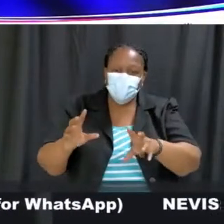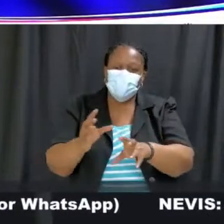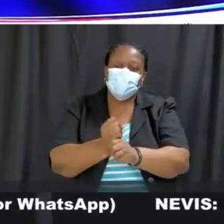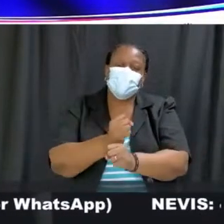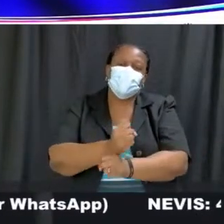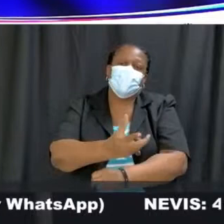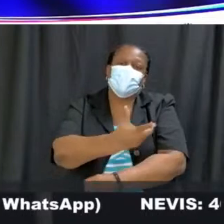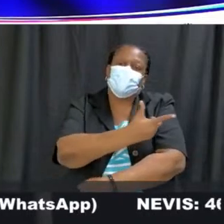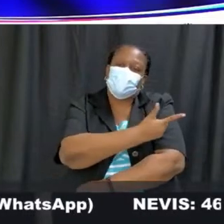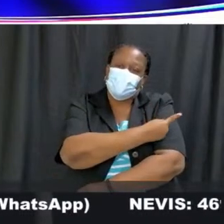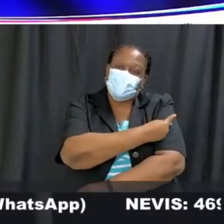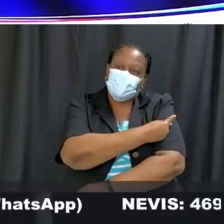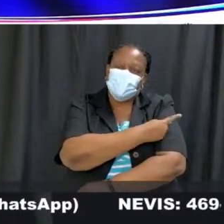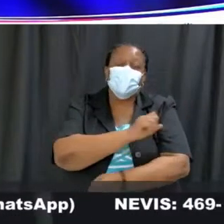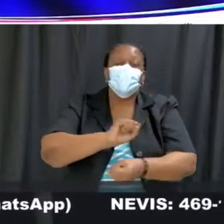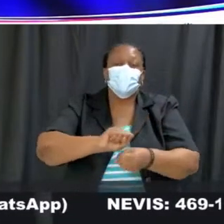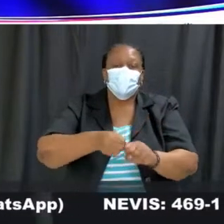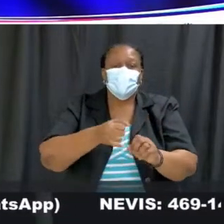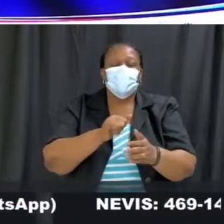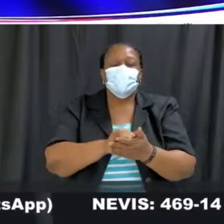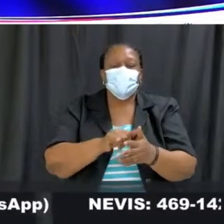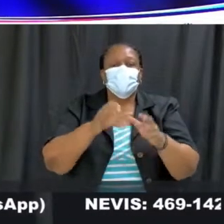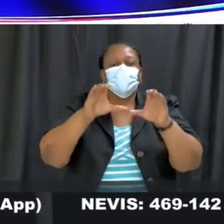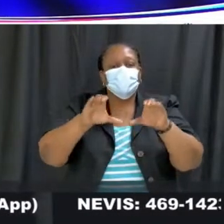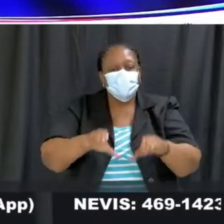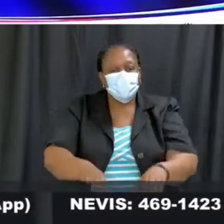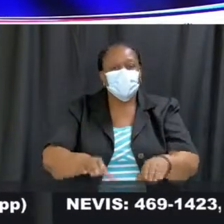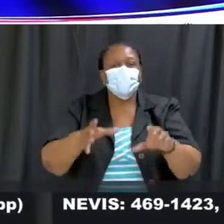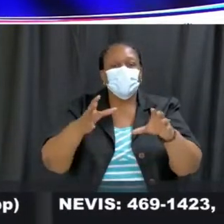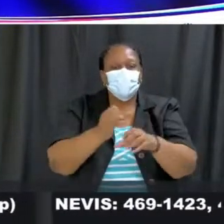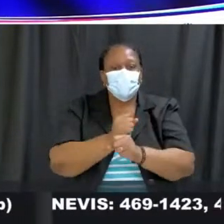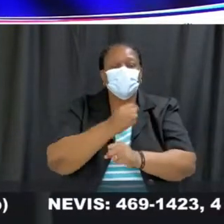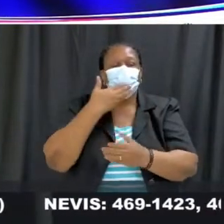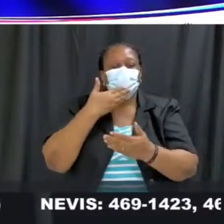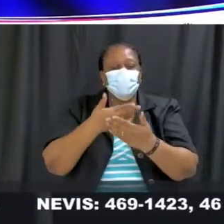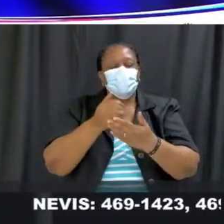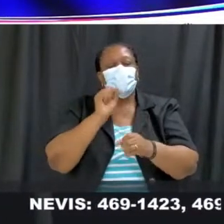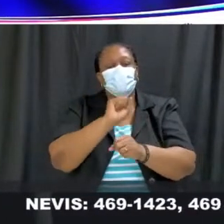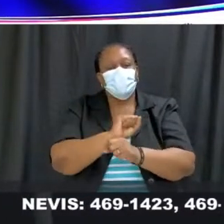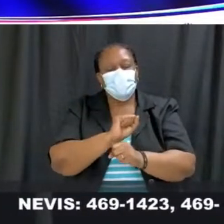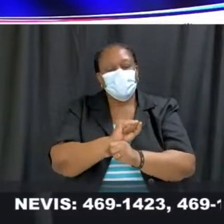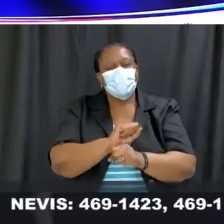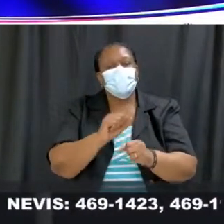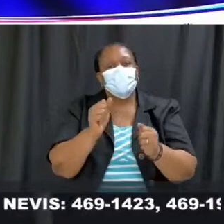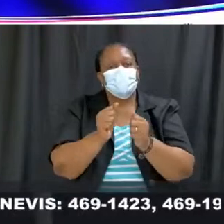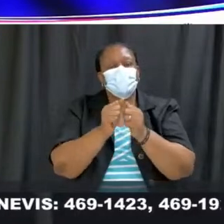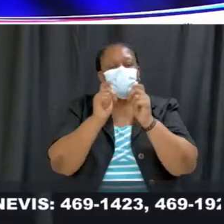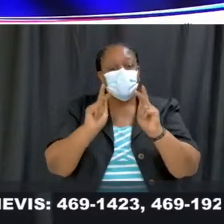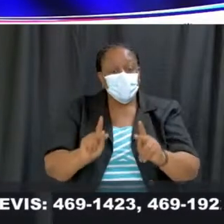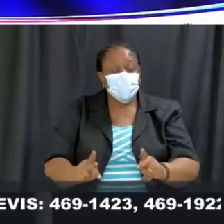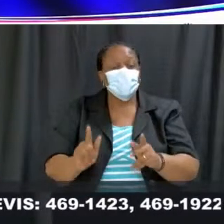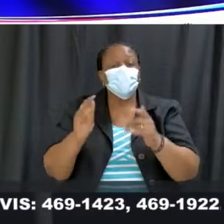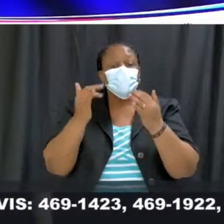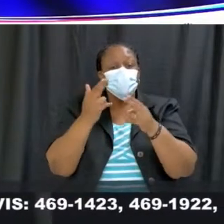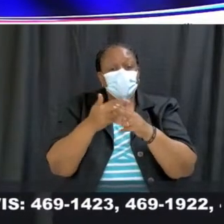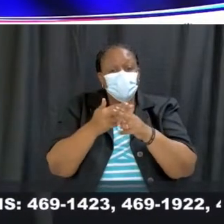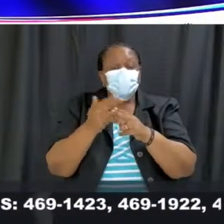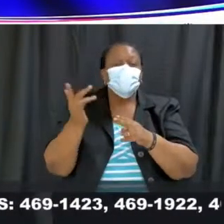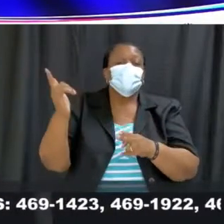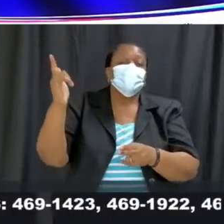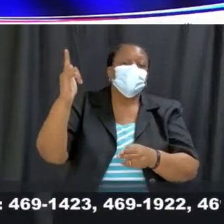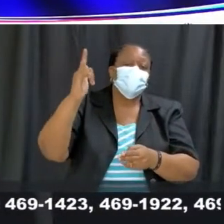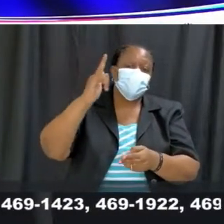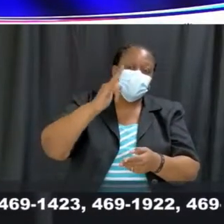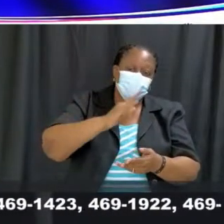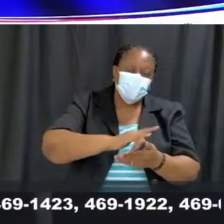recovery process for us out of this pandemic. As we attempt to normalize our